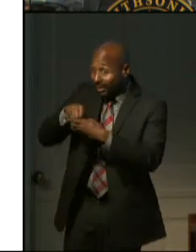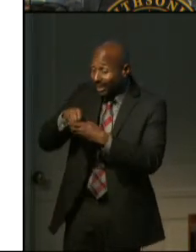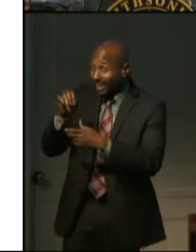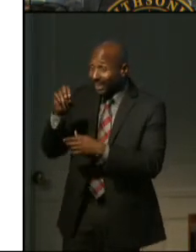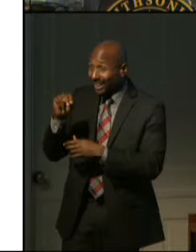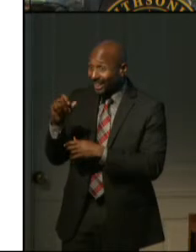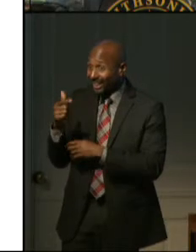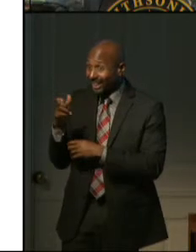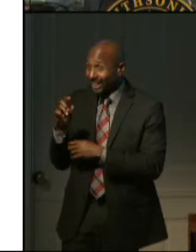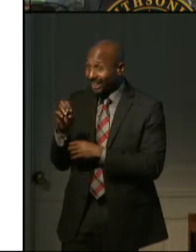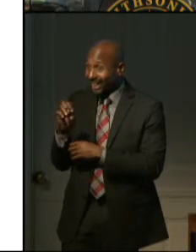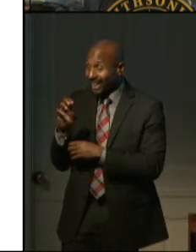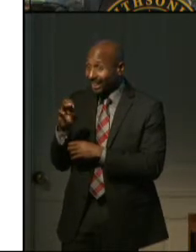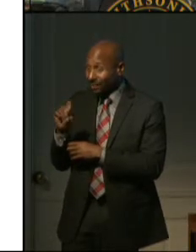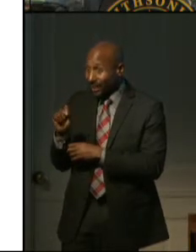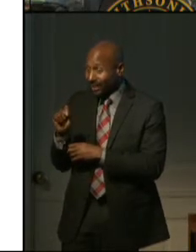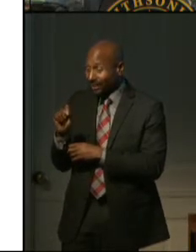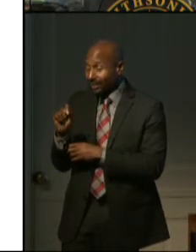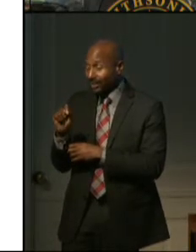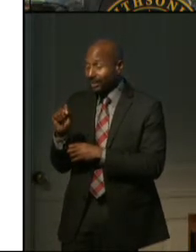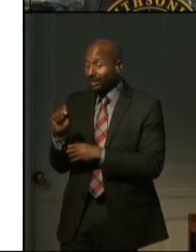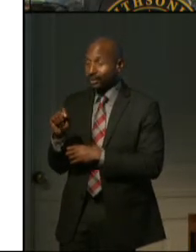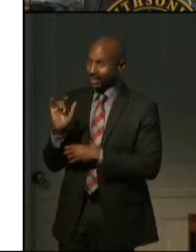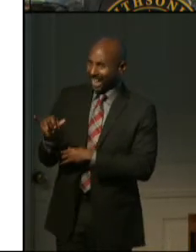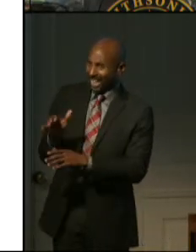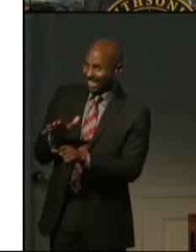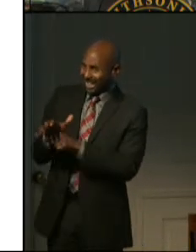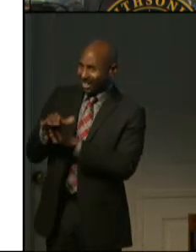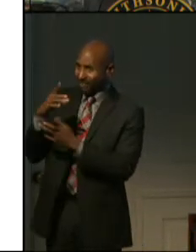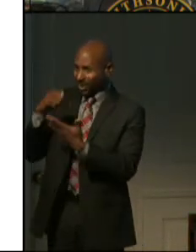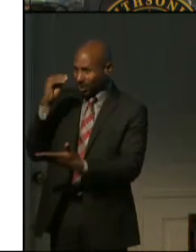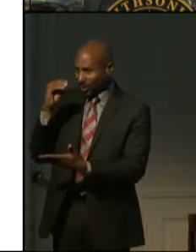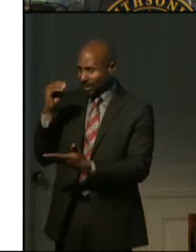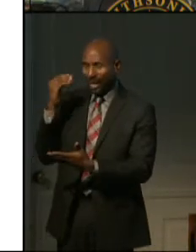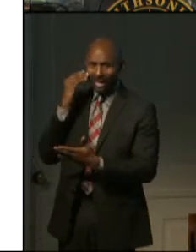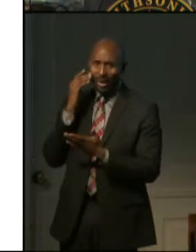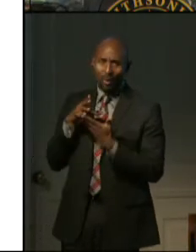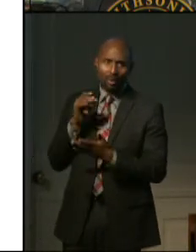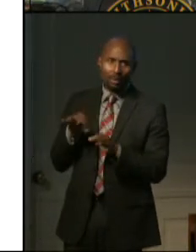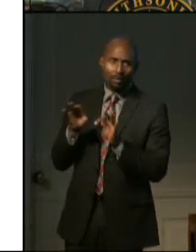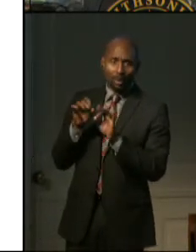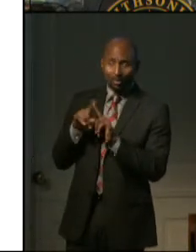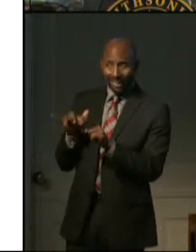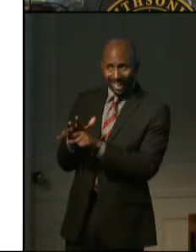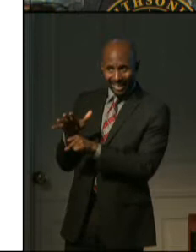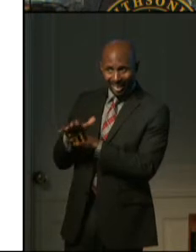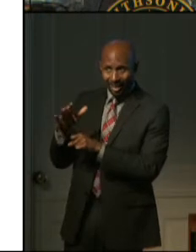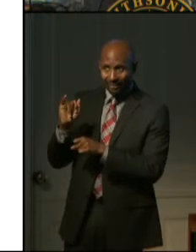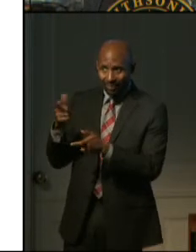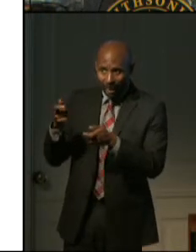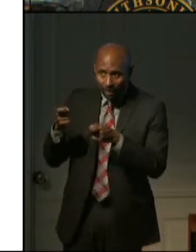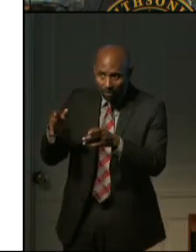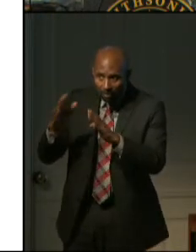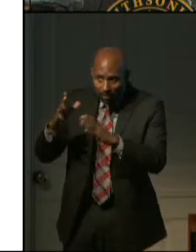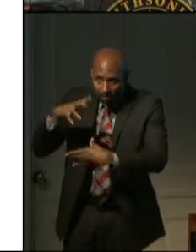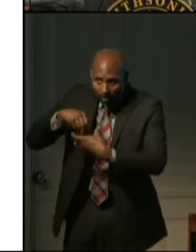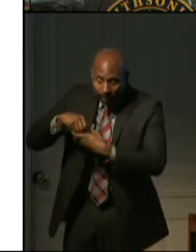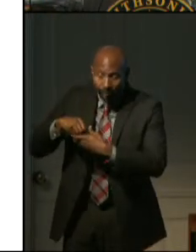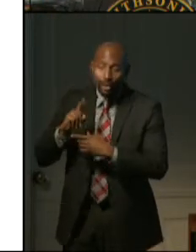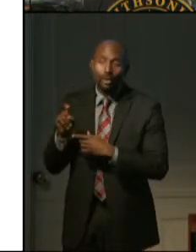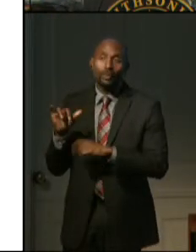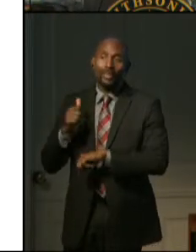I learn? But is engagement sufficient for learning? What else do we have to provide? And should we be setting the bar a bit higher in